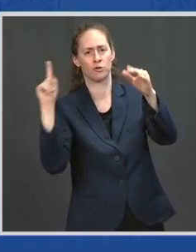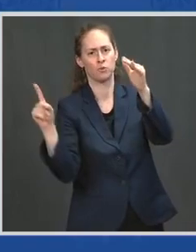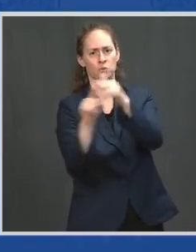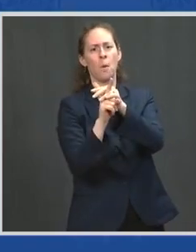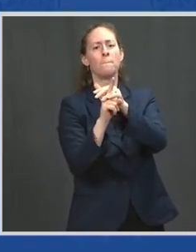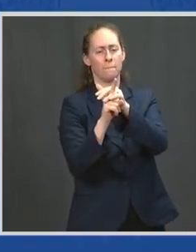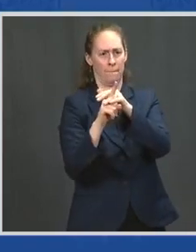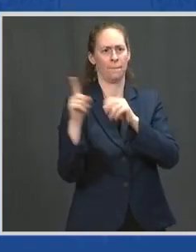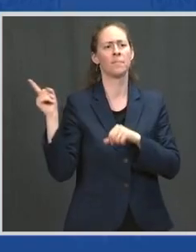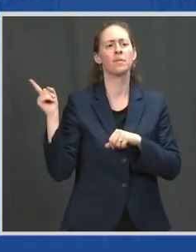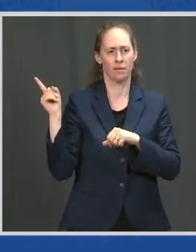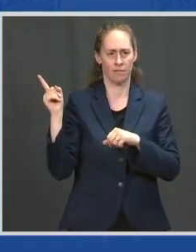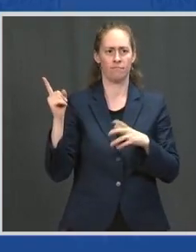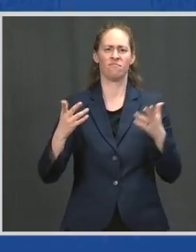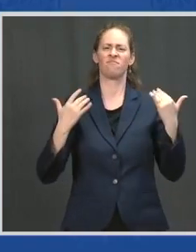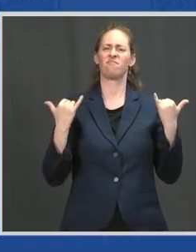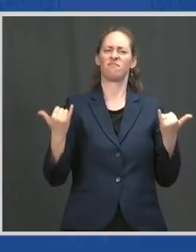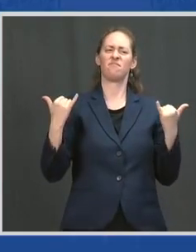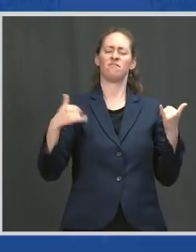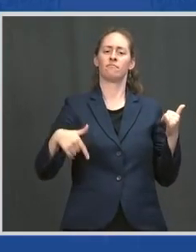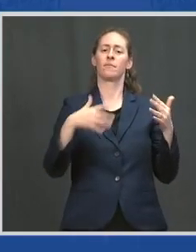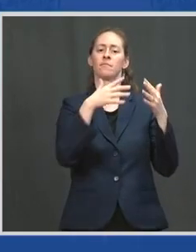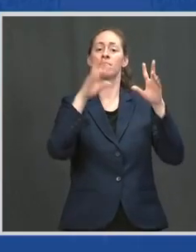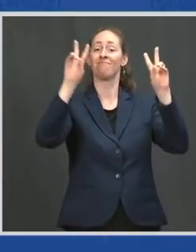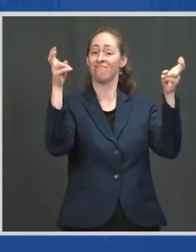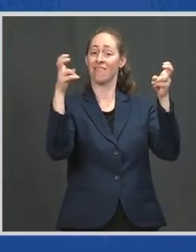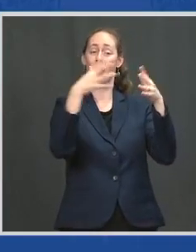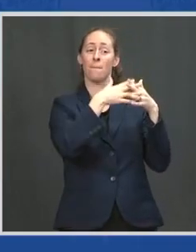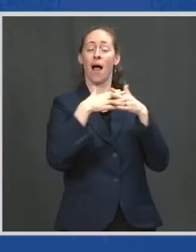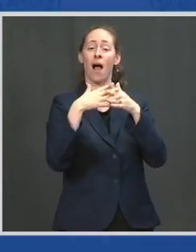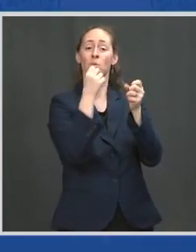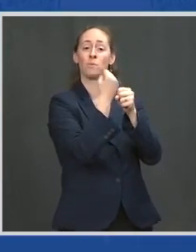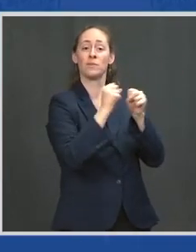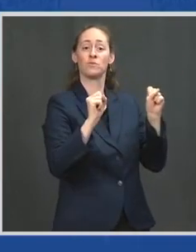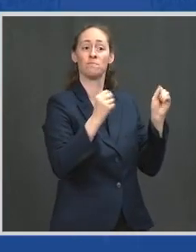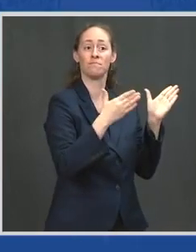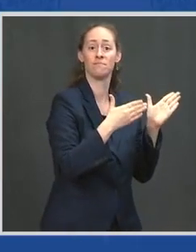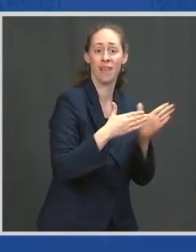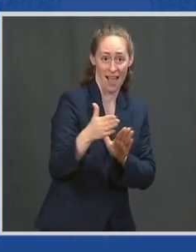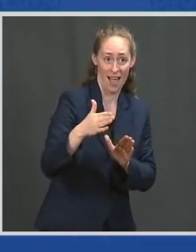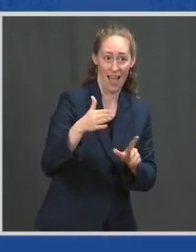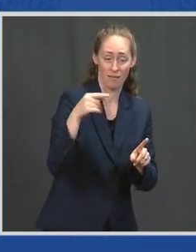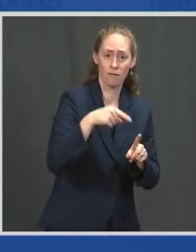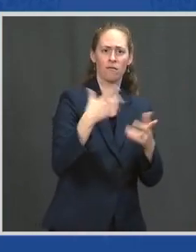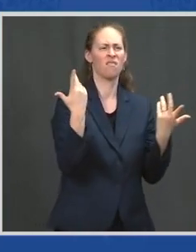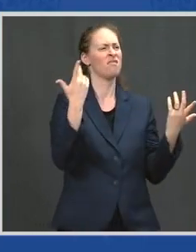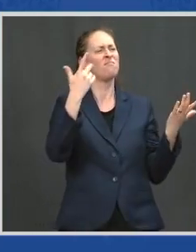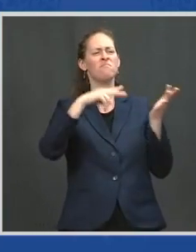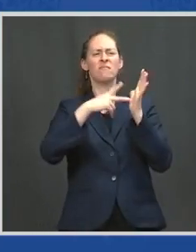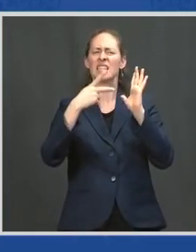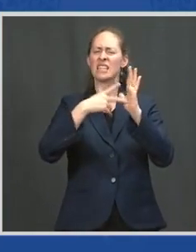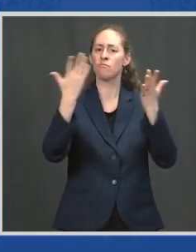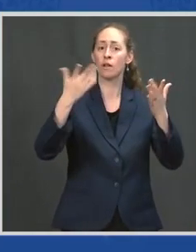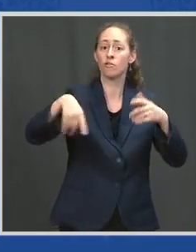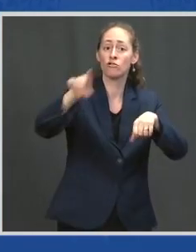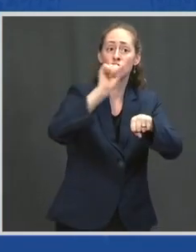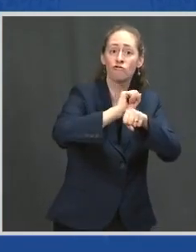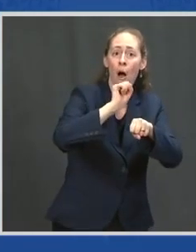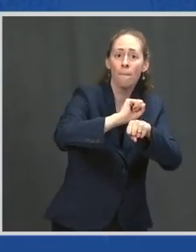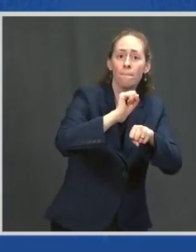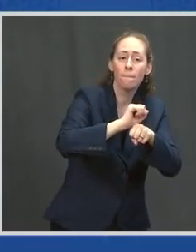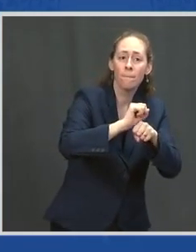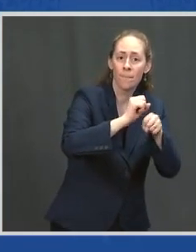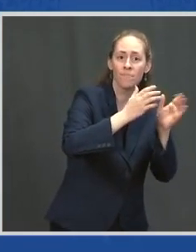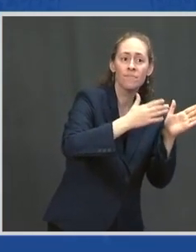the American Rescue Plan, the American Jobs Plan, and the American Families Plan will work together to